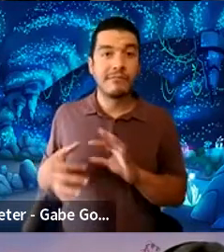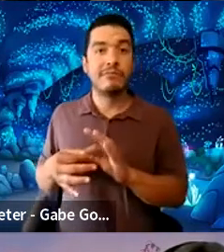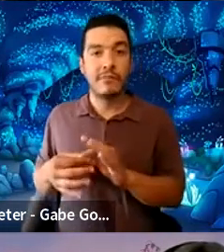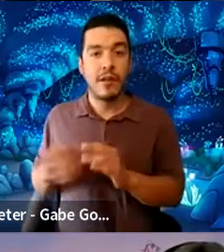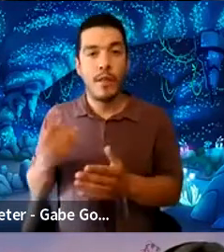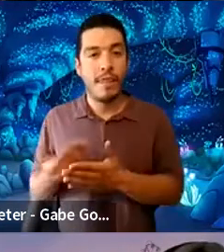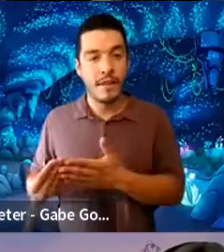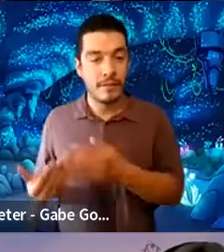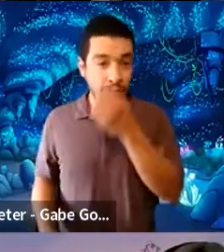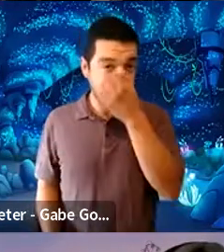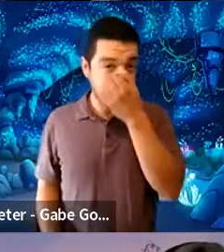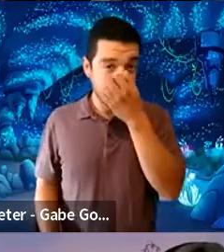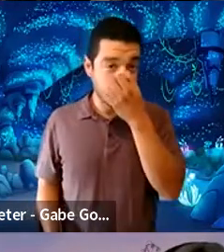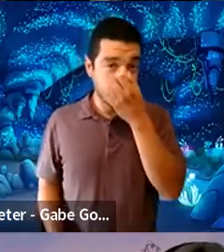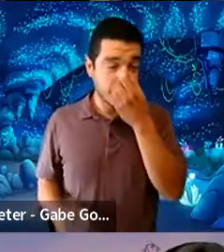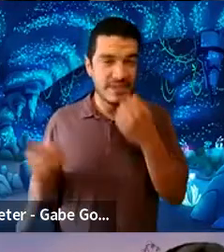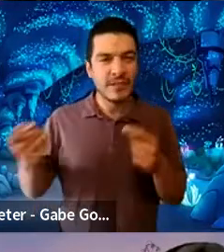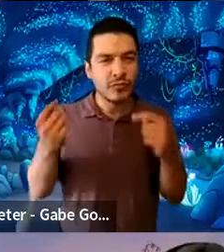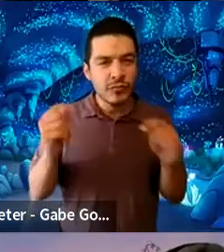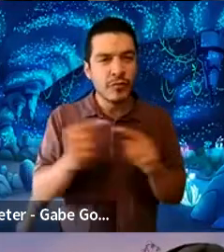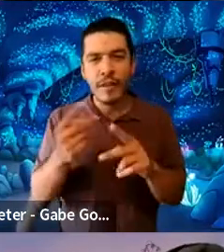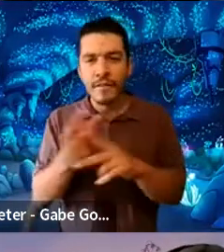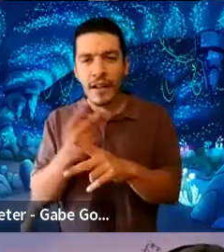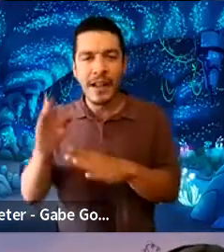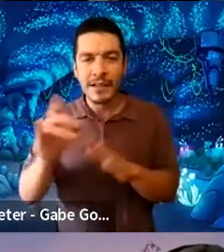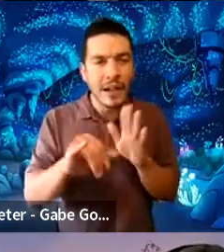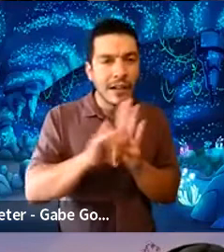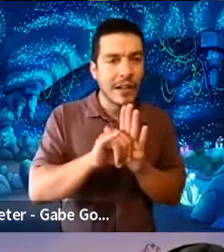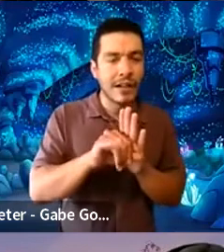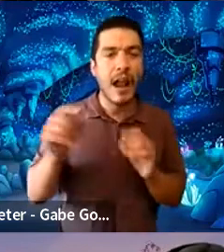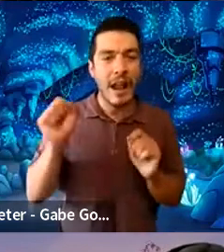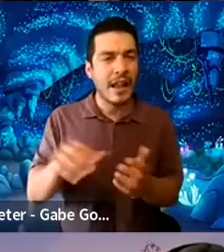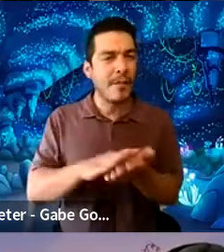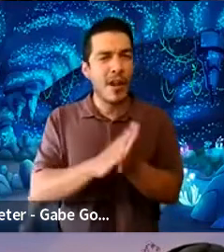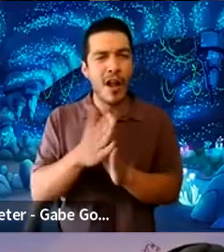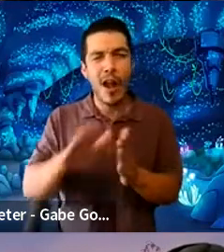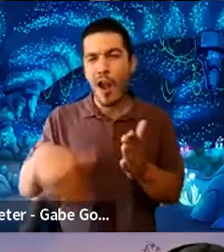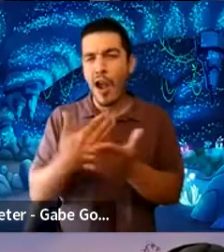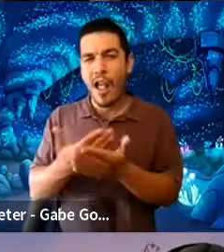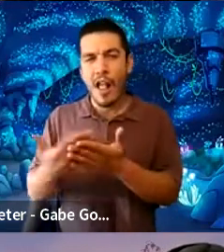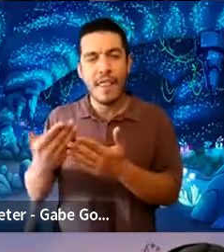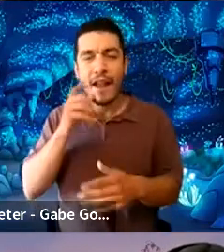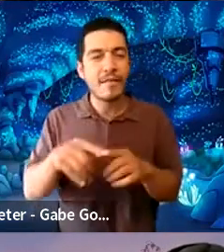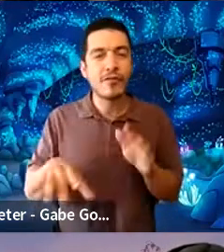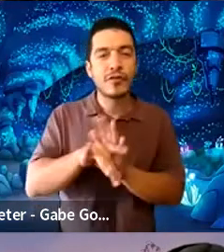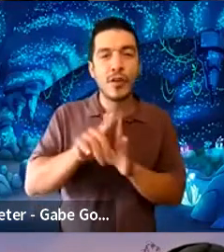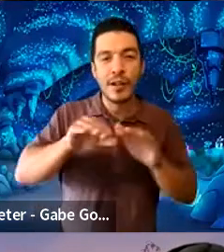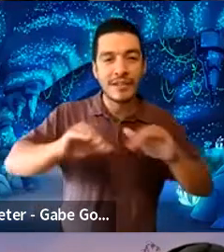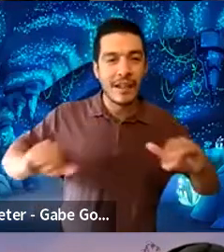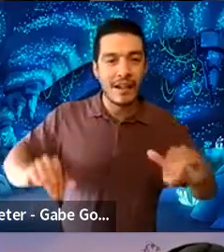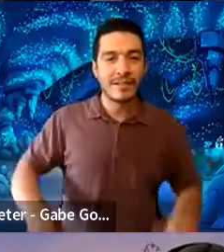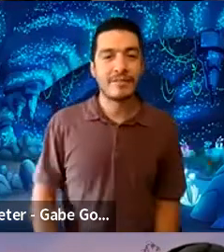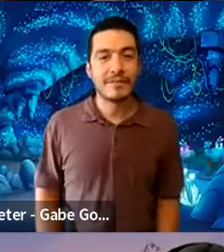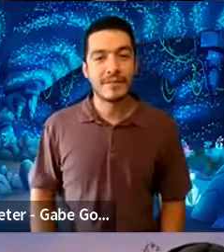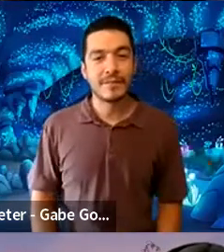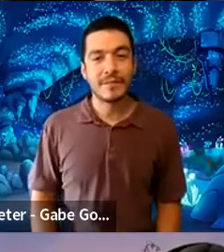thing, that he's trying to figure out his identity and that he can be all the things. He doesn't have to choose a side.